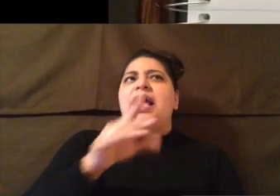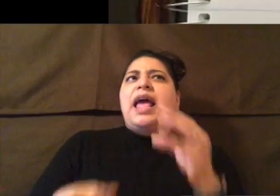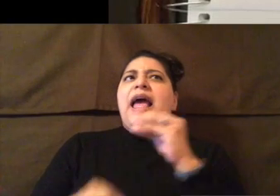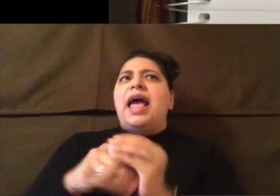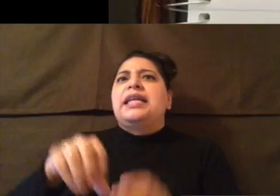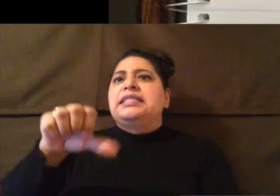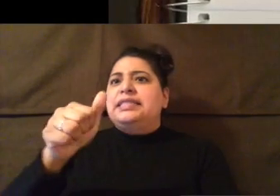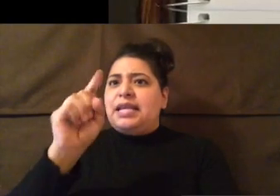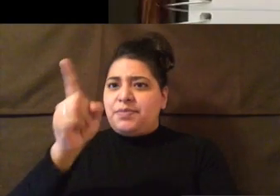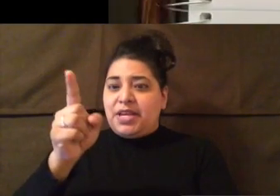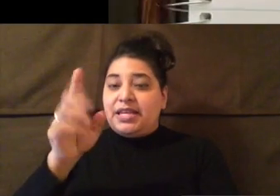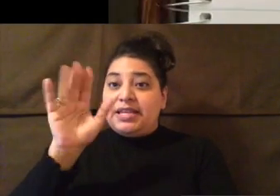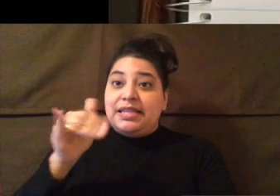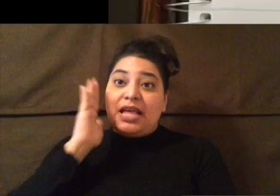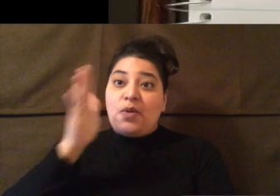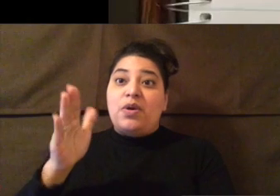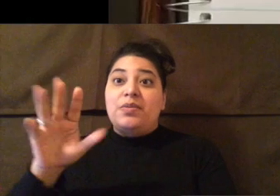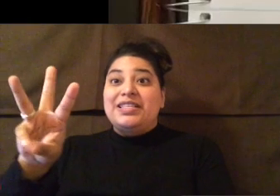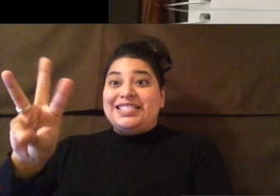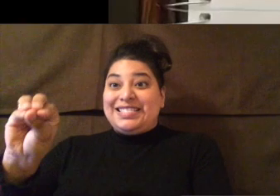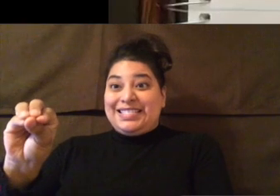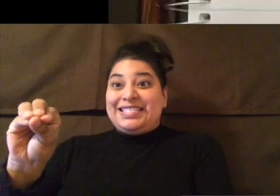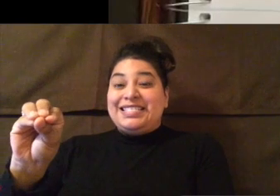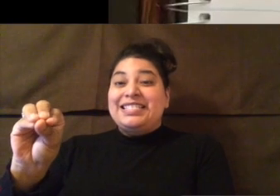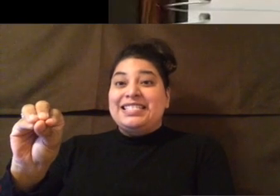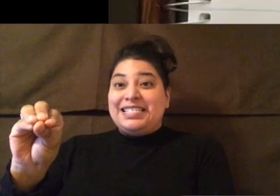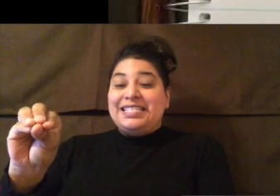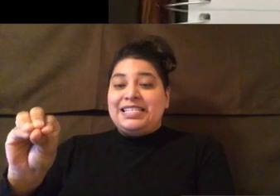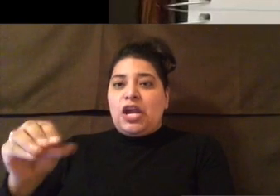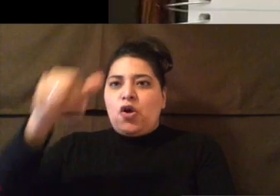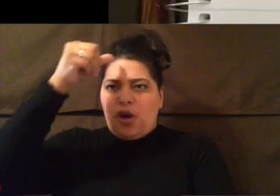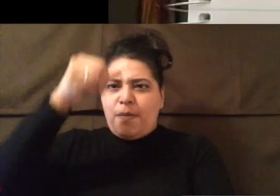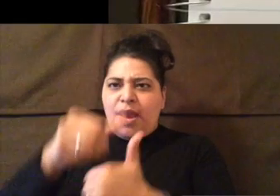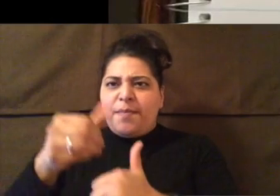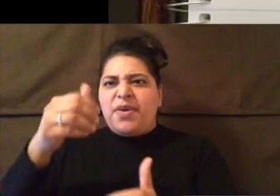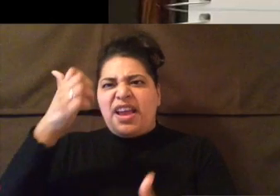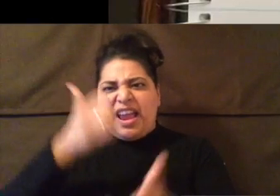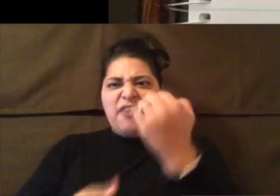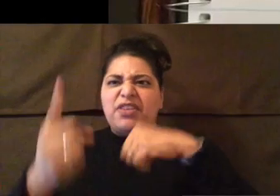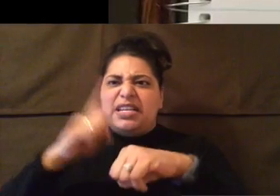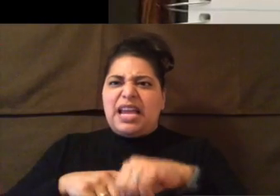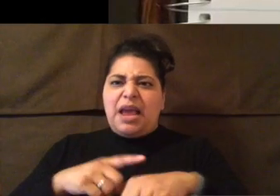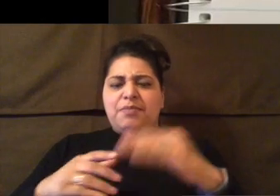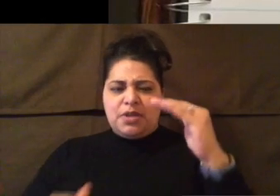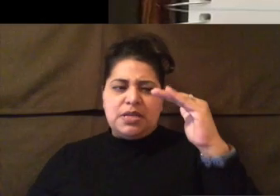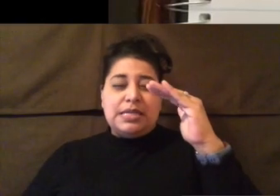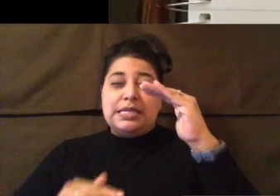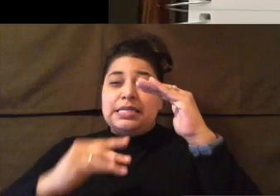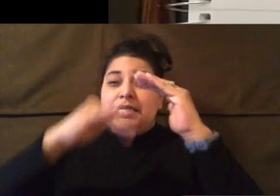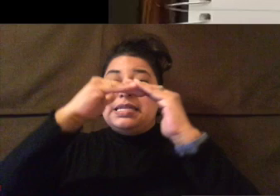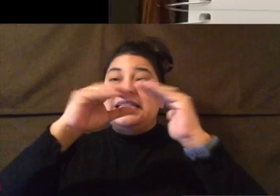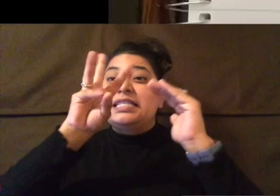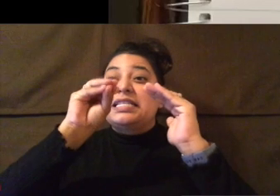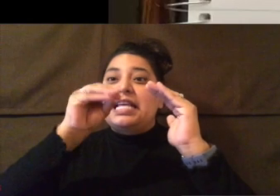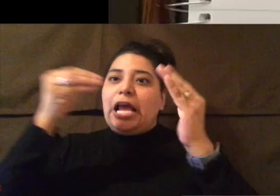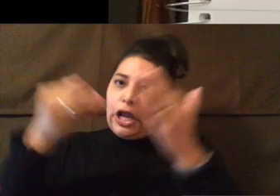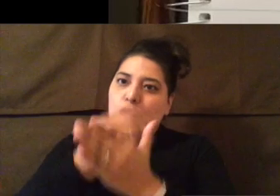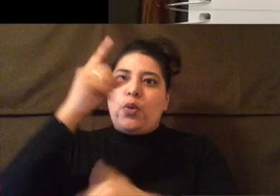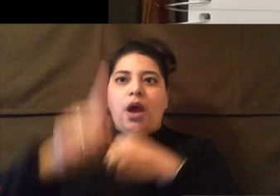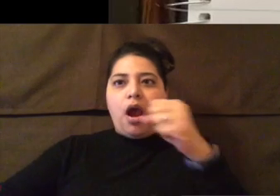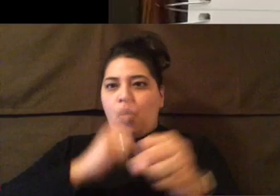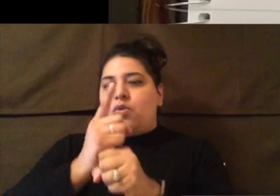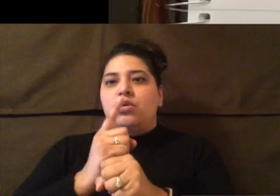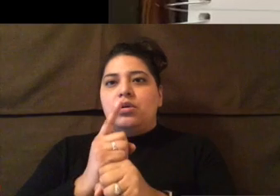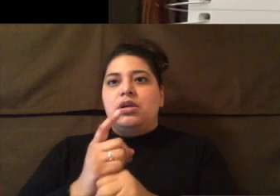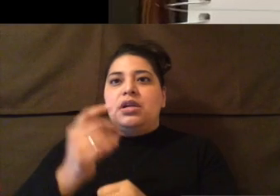minutes plus 10 minutes, I'm going to get 60. Remember, every time you reach 60 minutes, you hit a